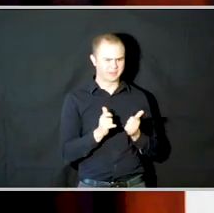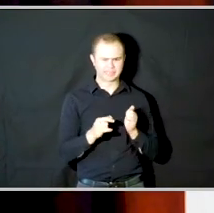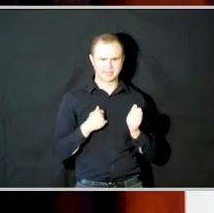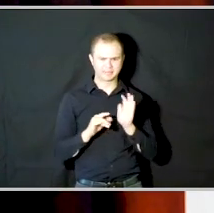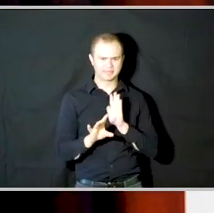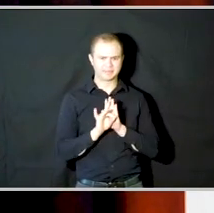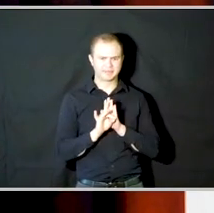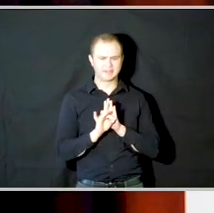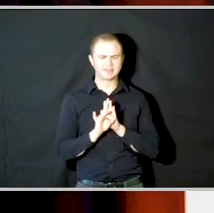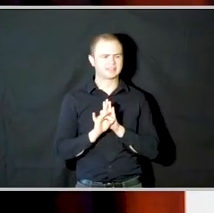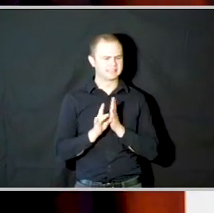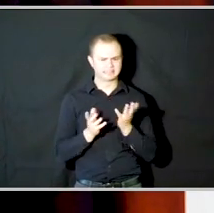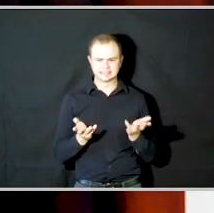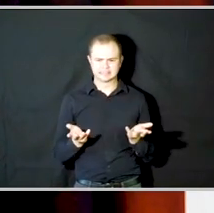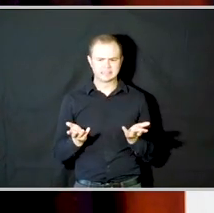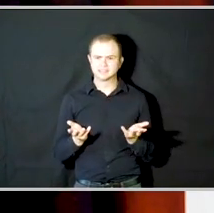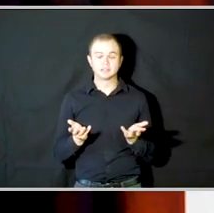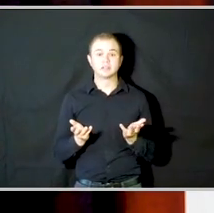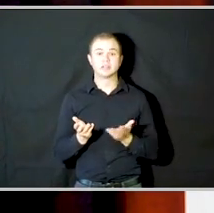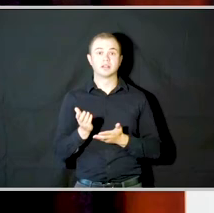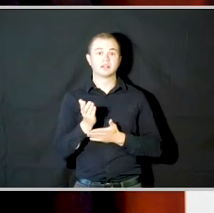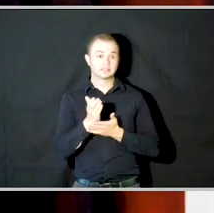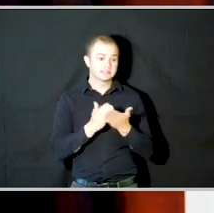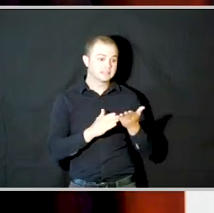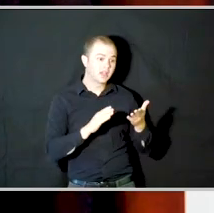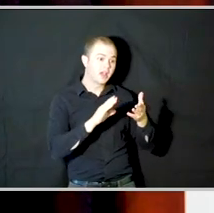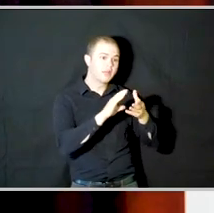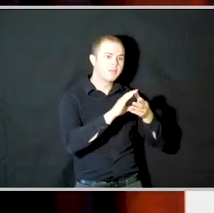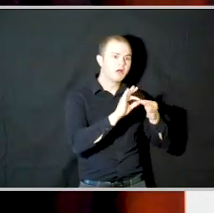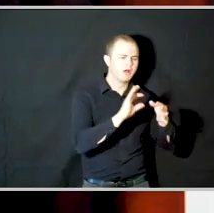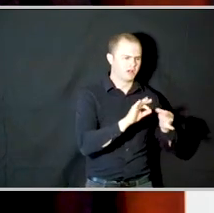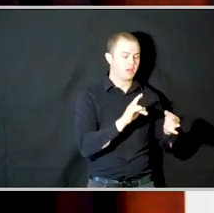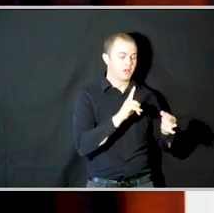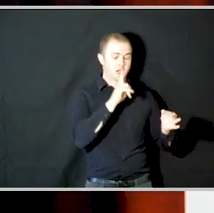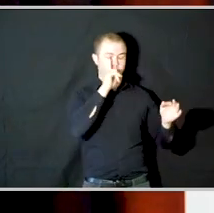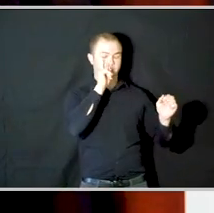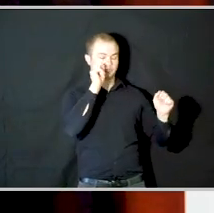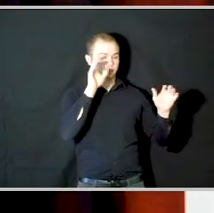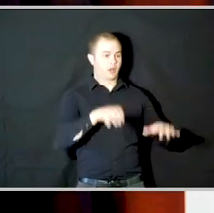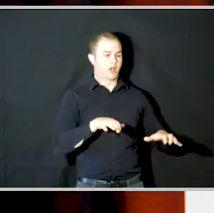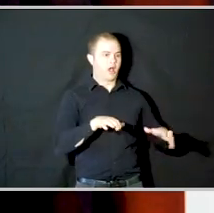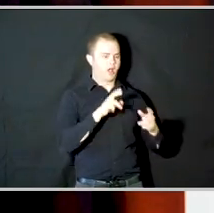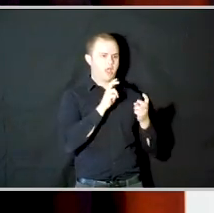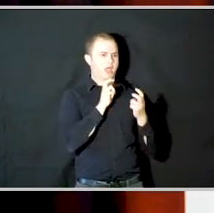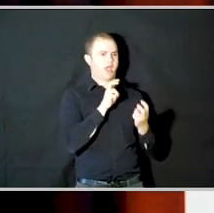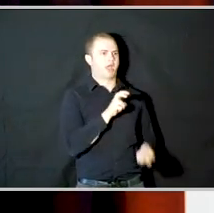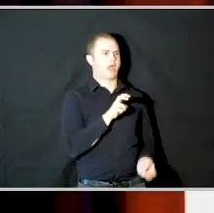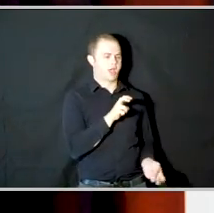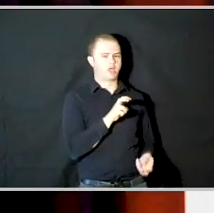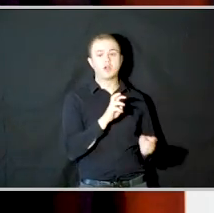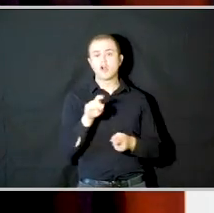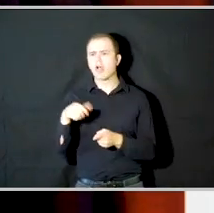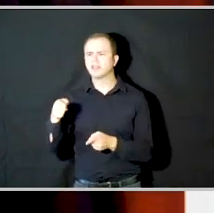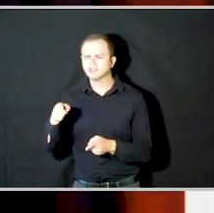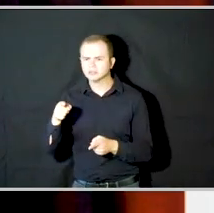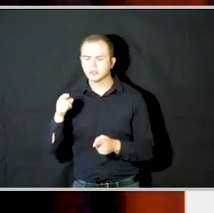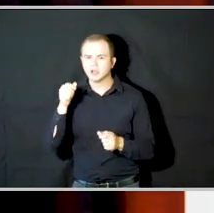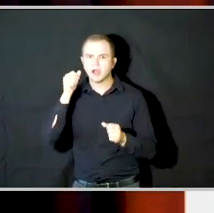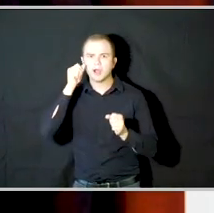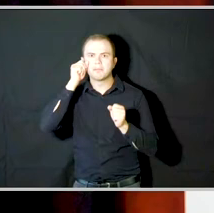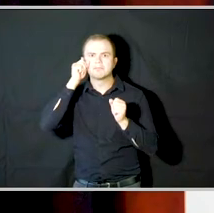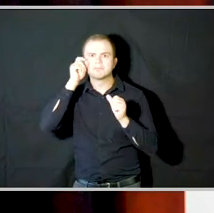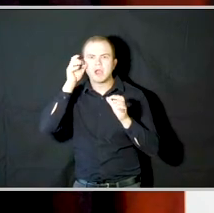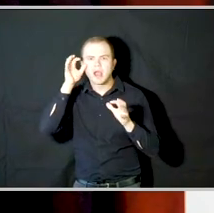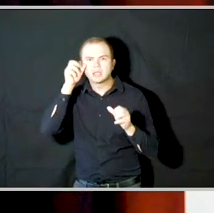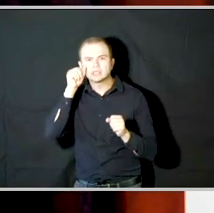words for some of the writing assignments as shock and awe. Others could be used as just absolutely amazing writings for this